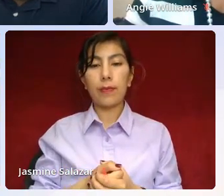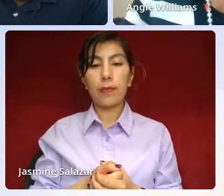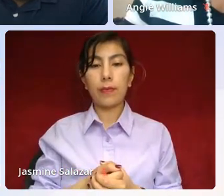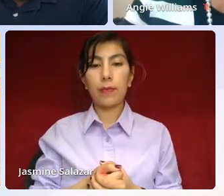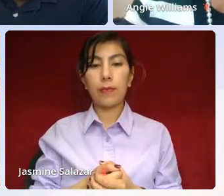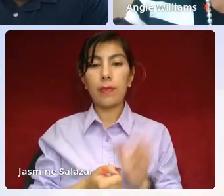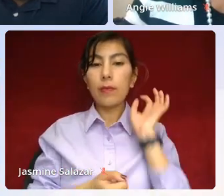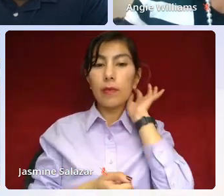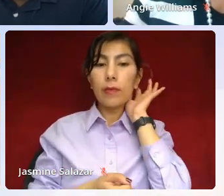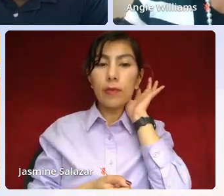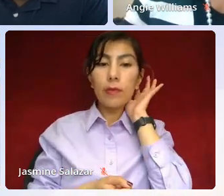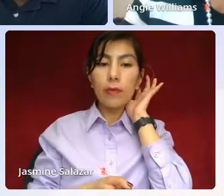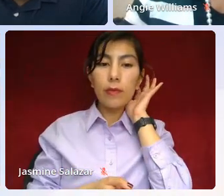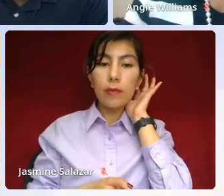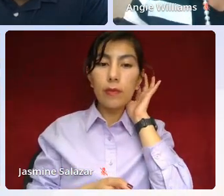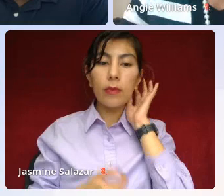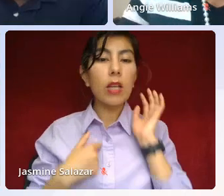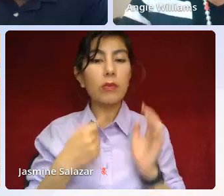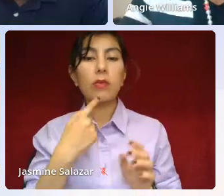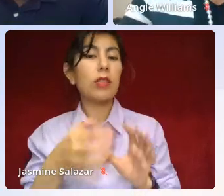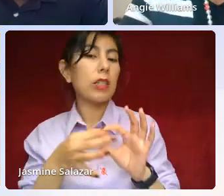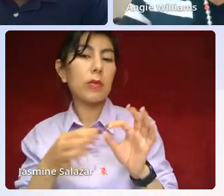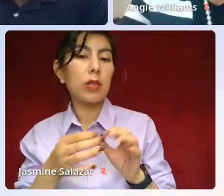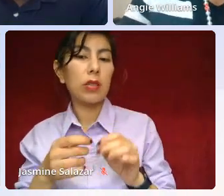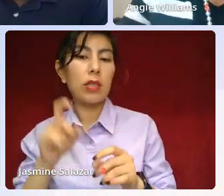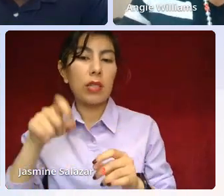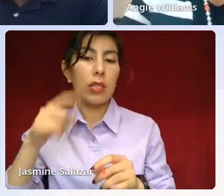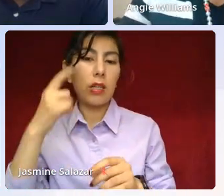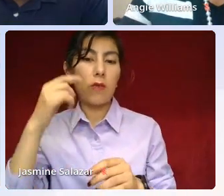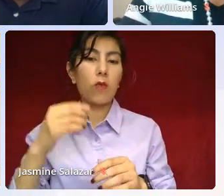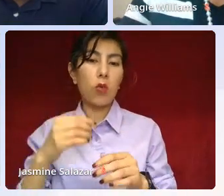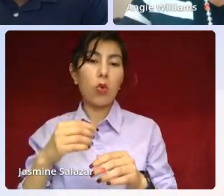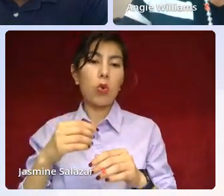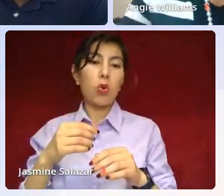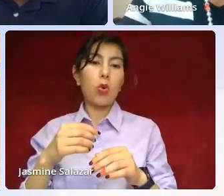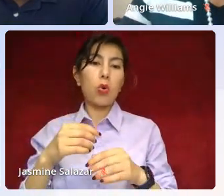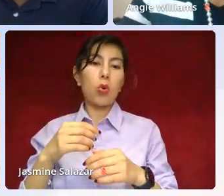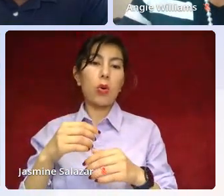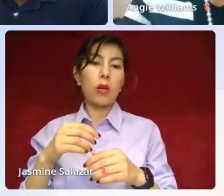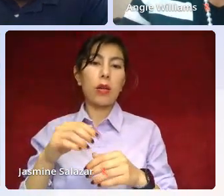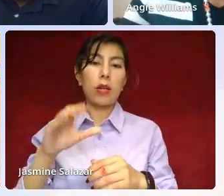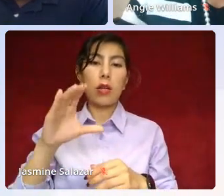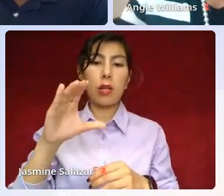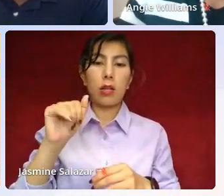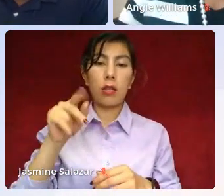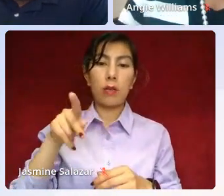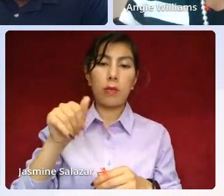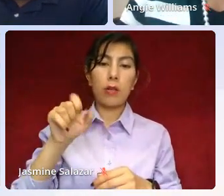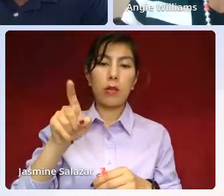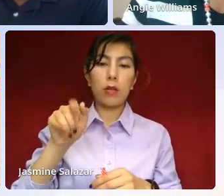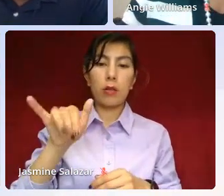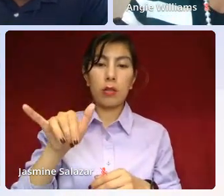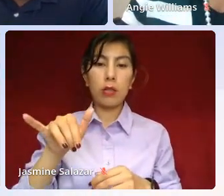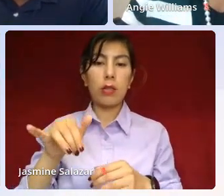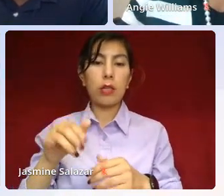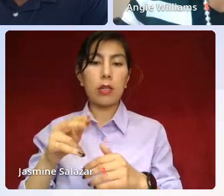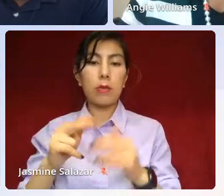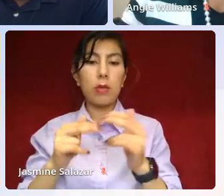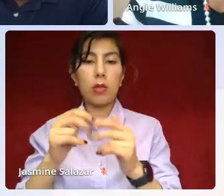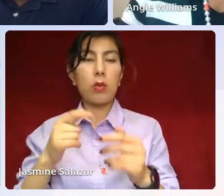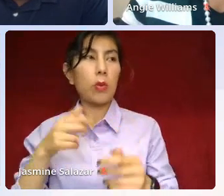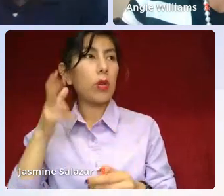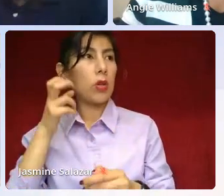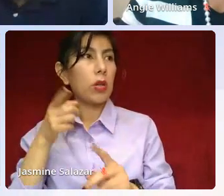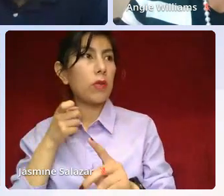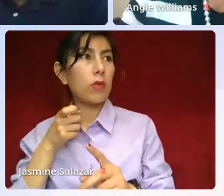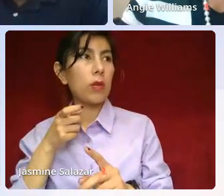I was just going to mention the need for capacity building. When we heard back from our community, they wanted to see